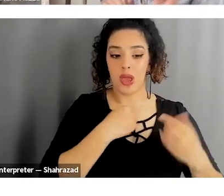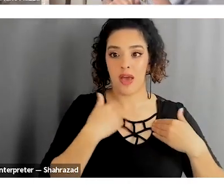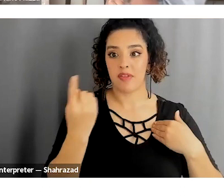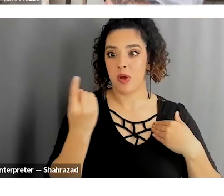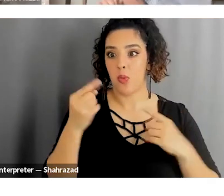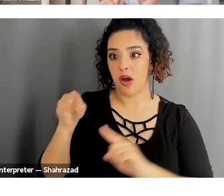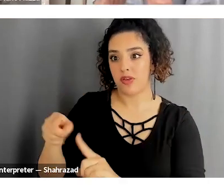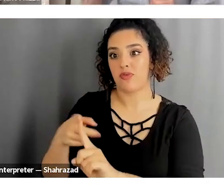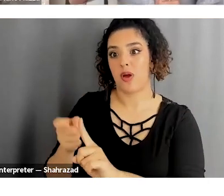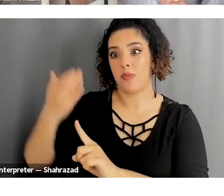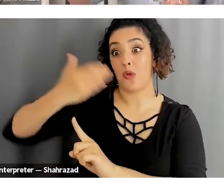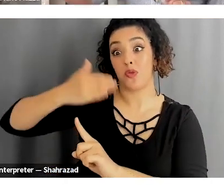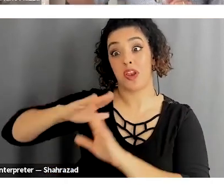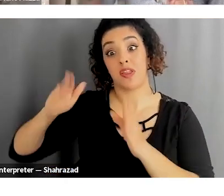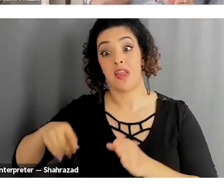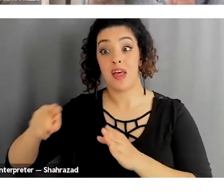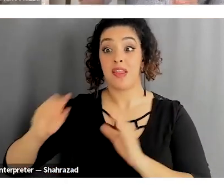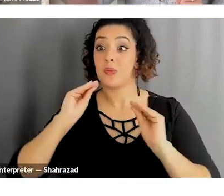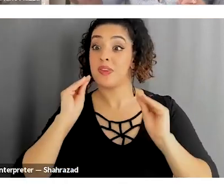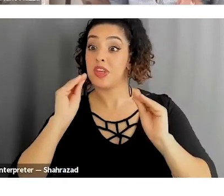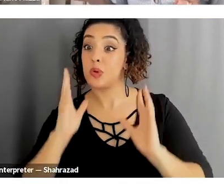the teachers and they learn how to teach and they learn how to,